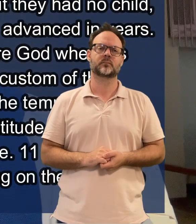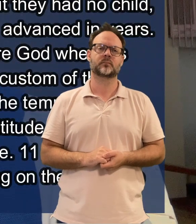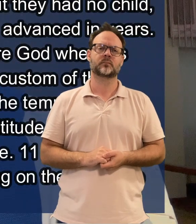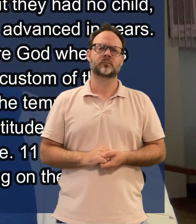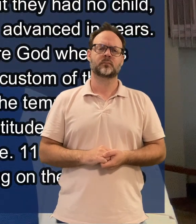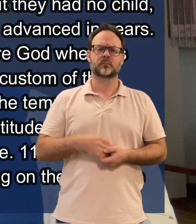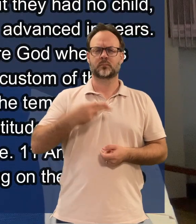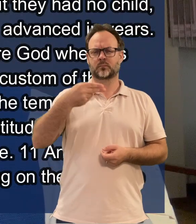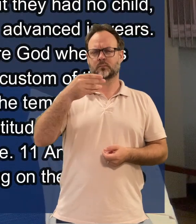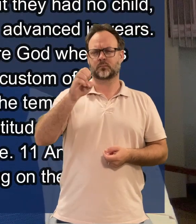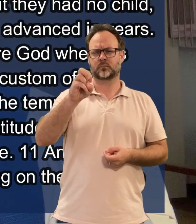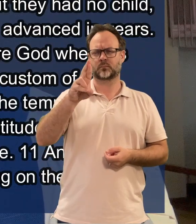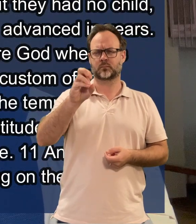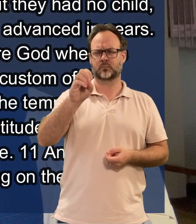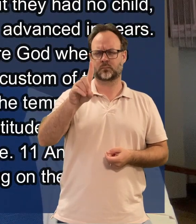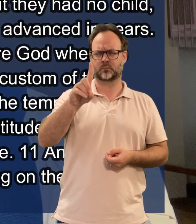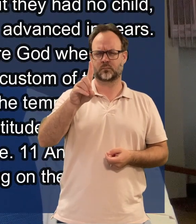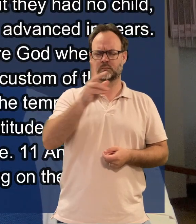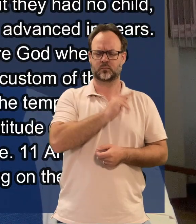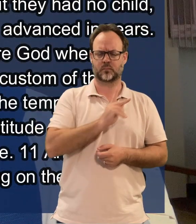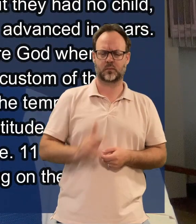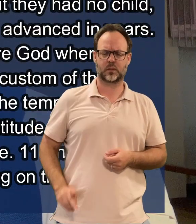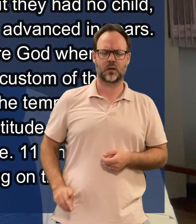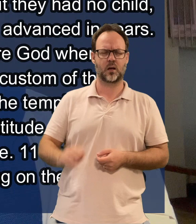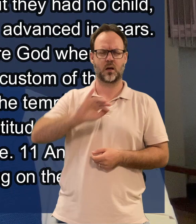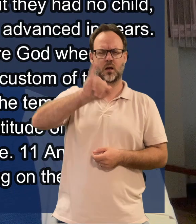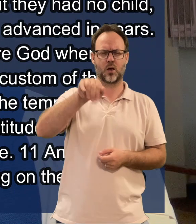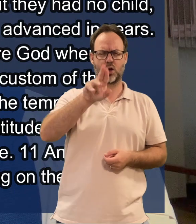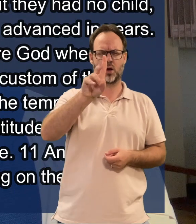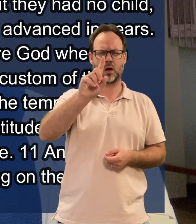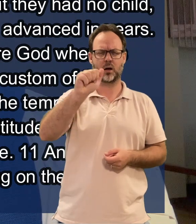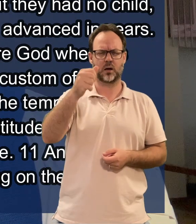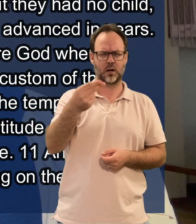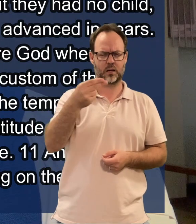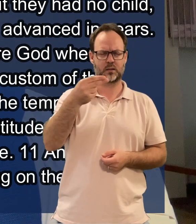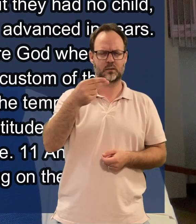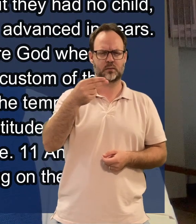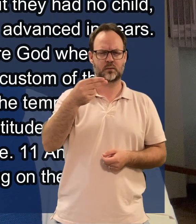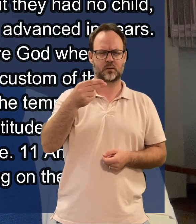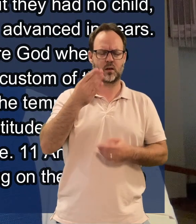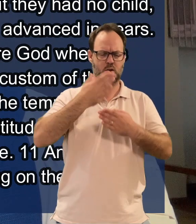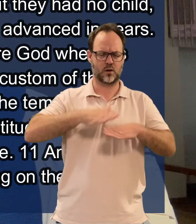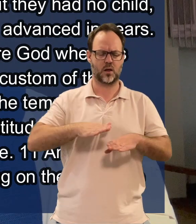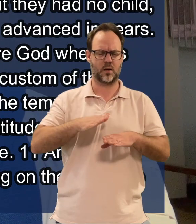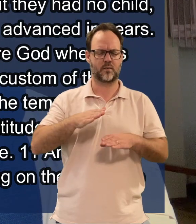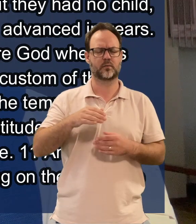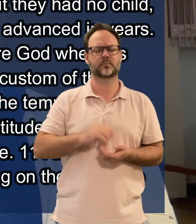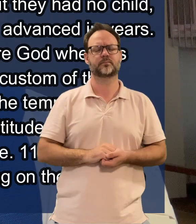In the days of Herod, king of Judea, there was a priest named Zechariah of the division of